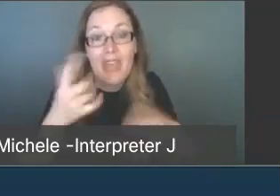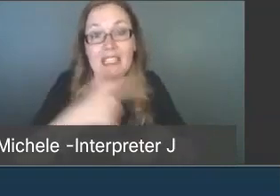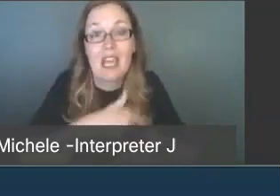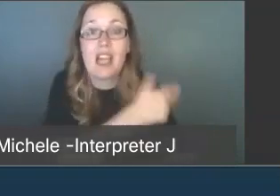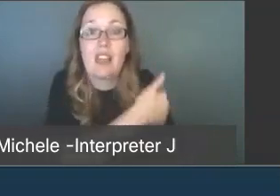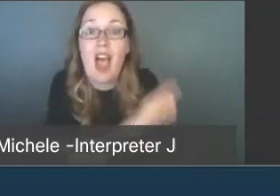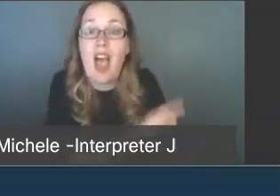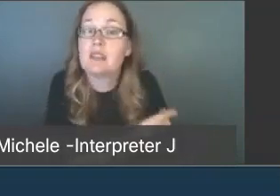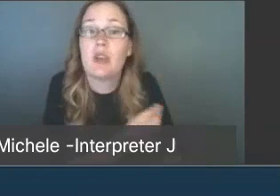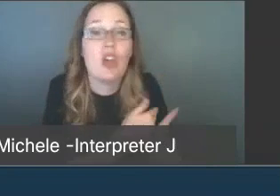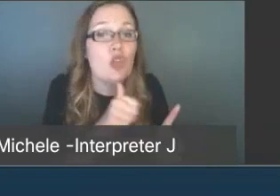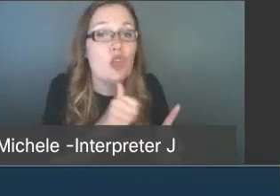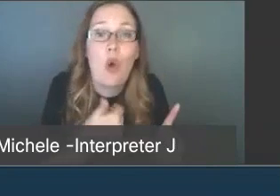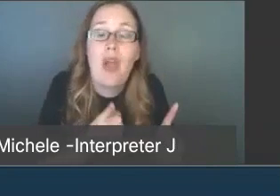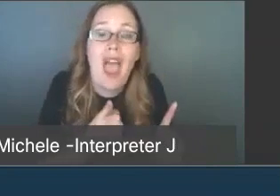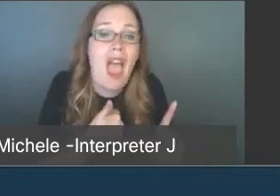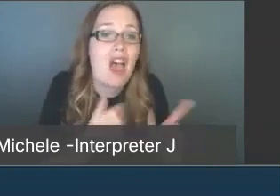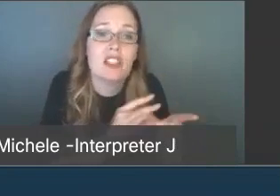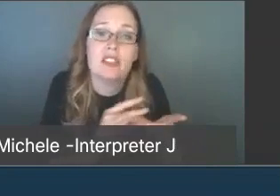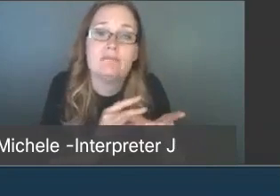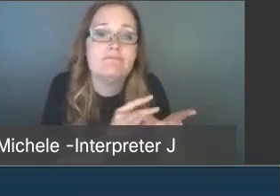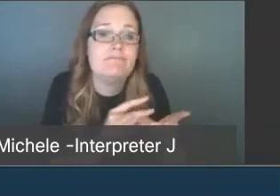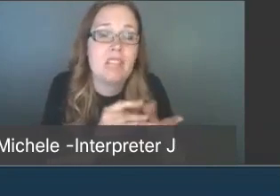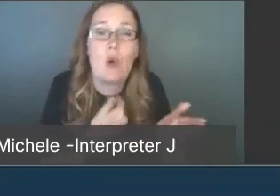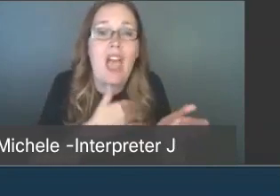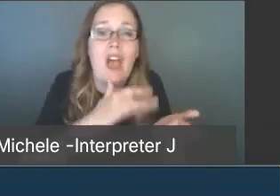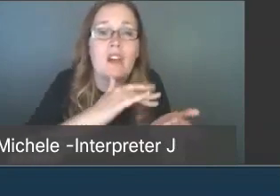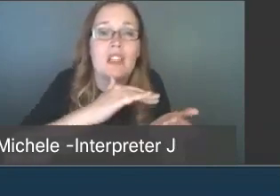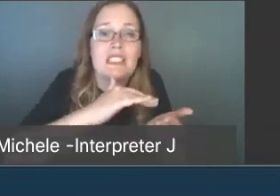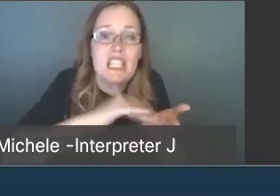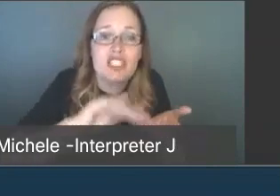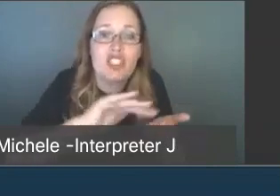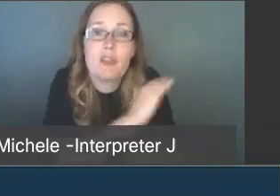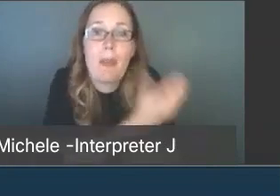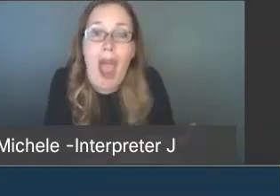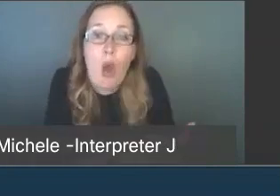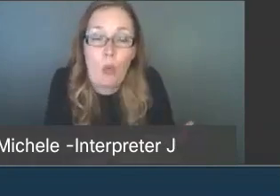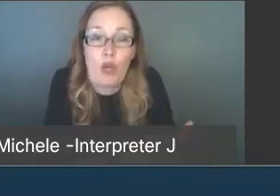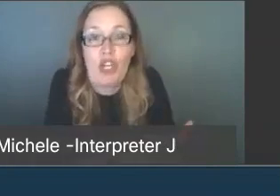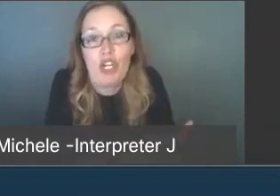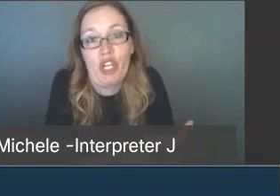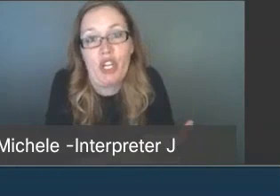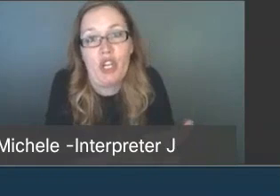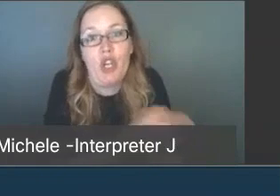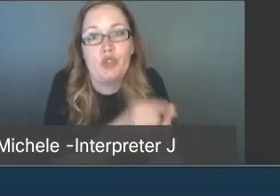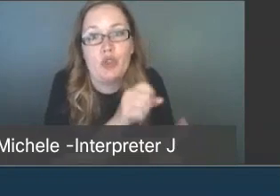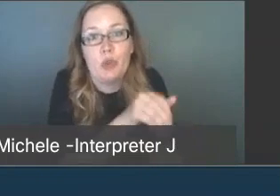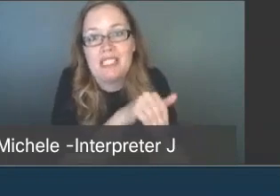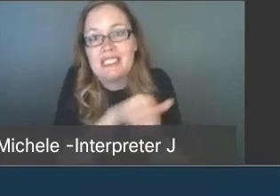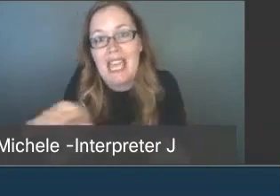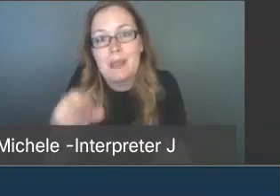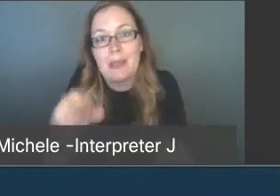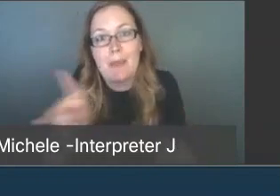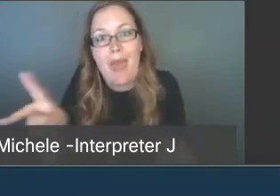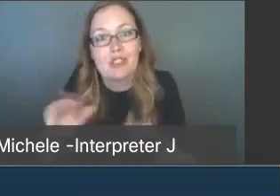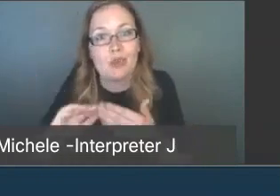hospitals don't really have the discharge power to send someone back to their community. And so